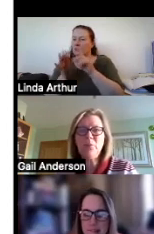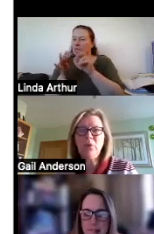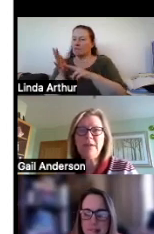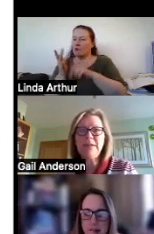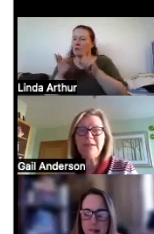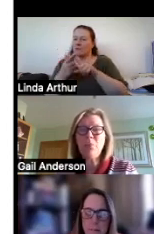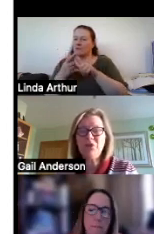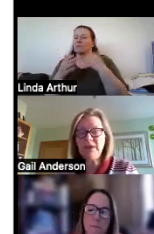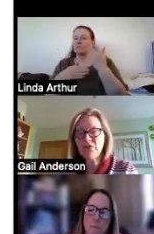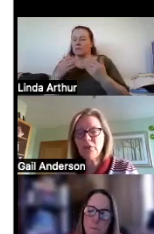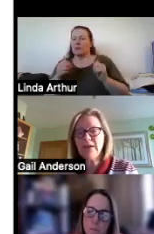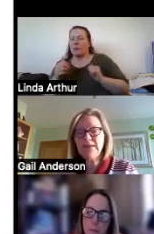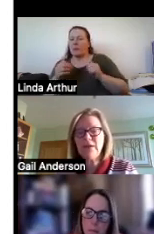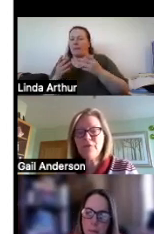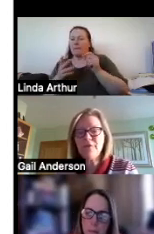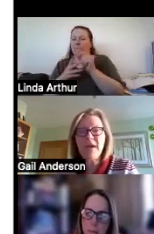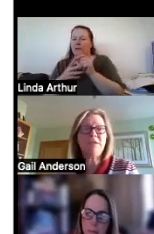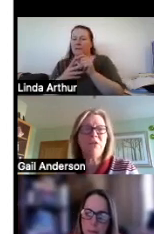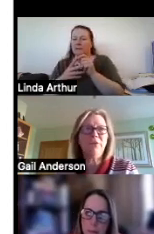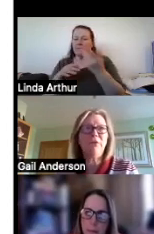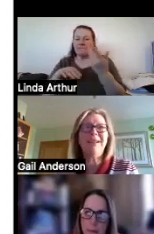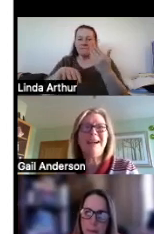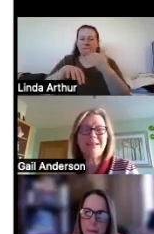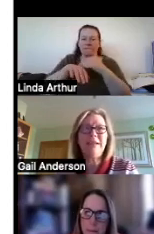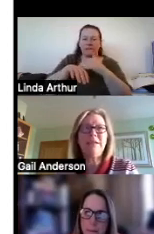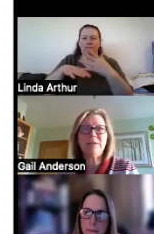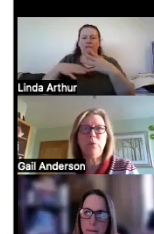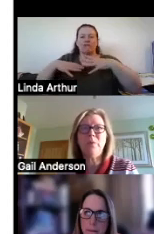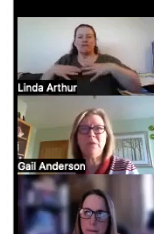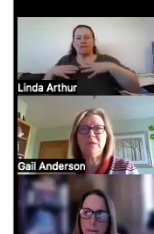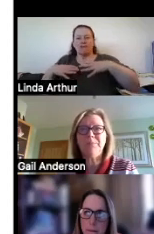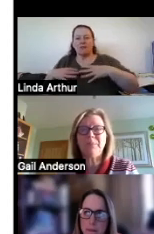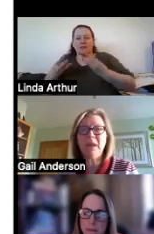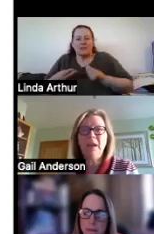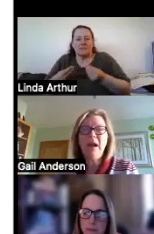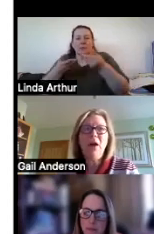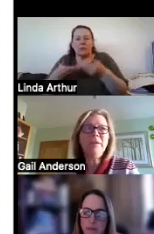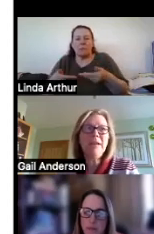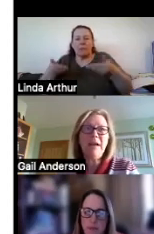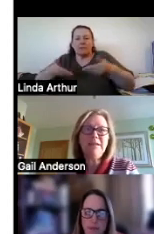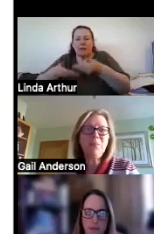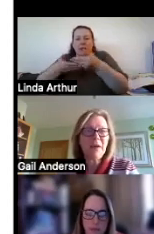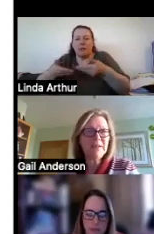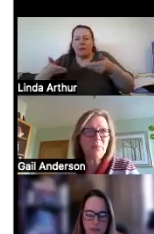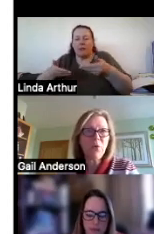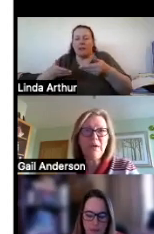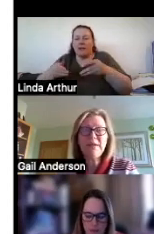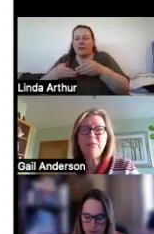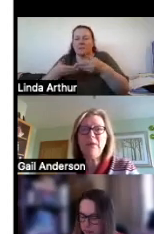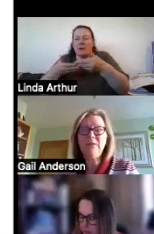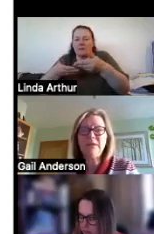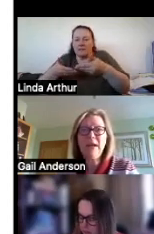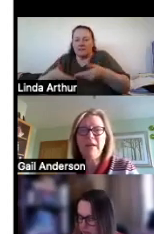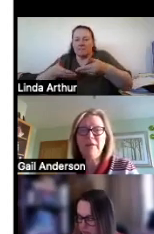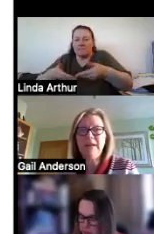pregnancy progresses, and progesterone has the effect of relaxing smooth muscle. Obviously, as the pregnancy progresses,